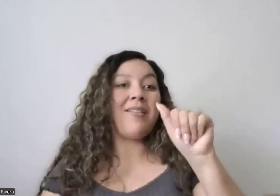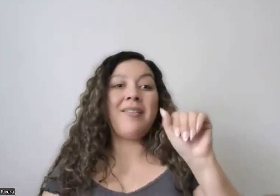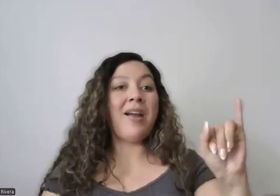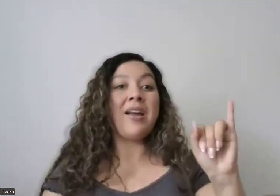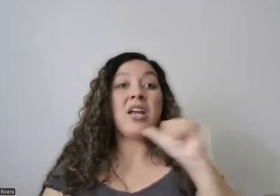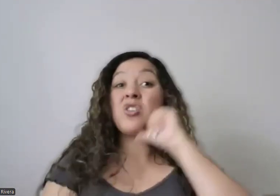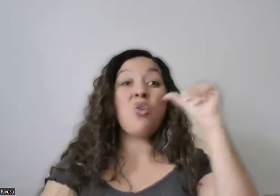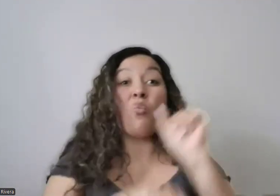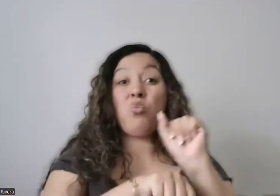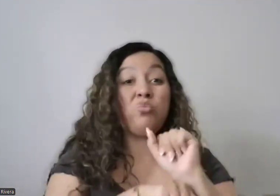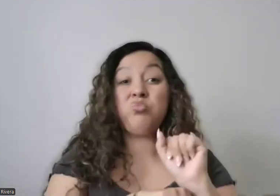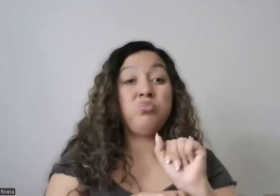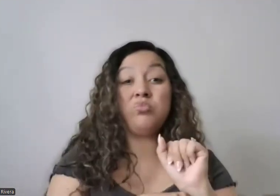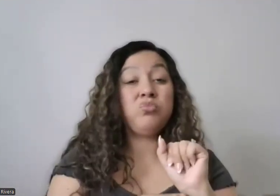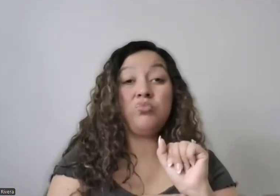work.